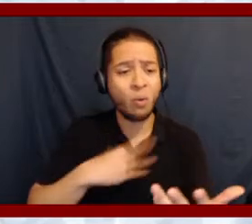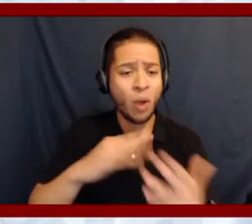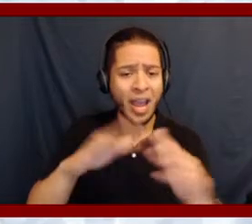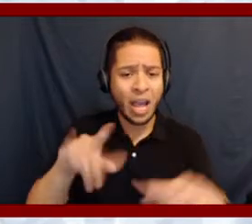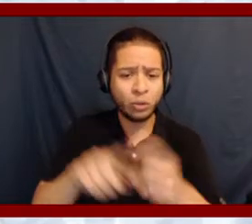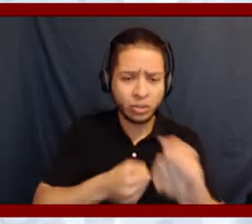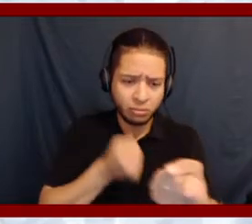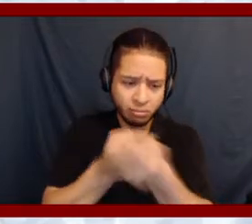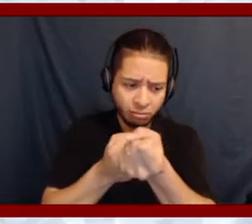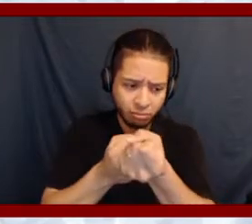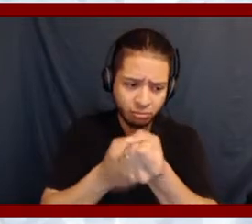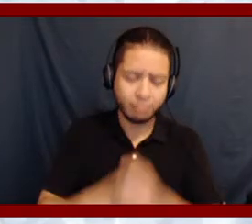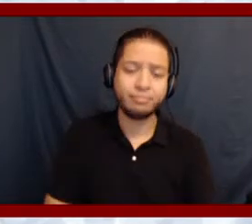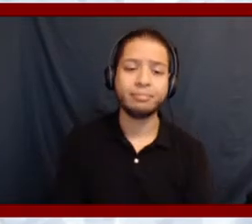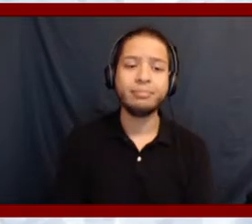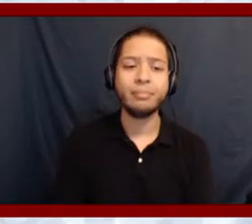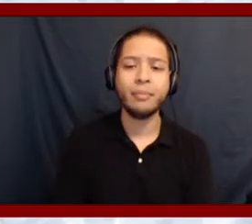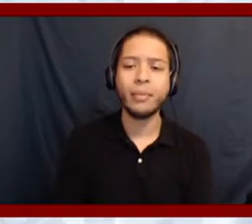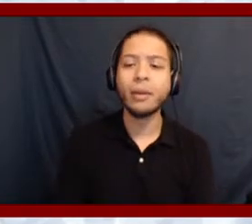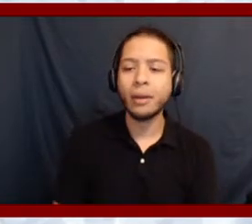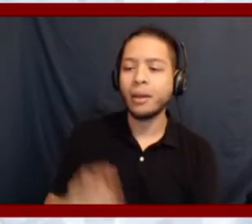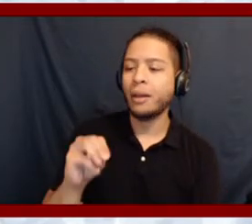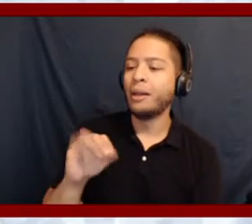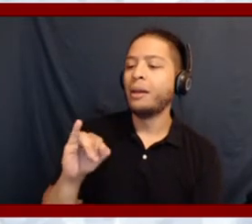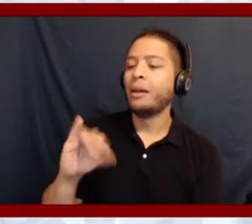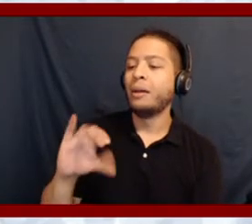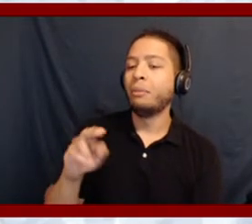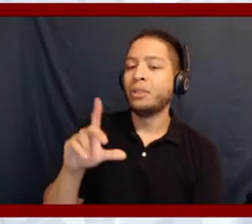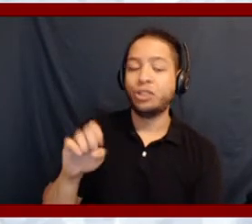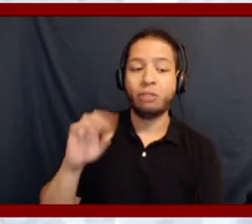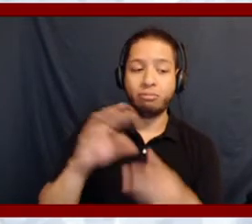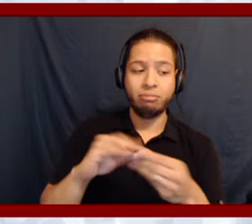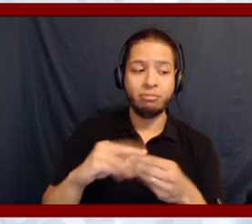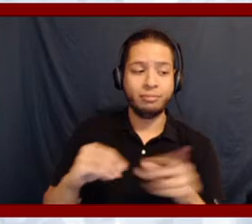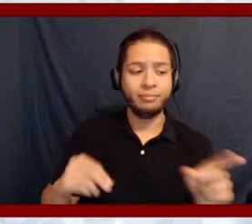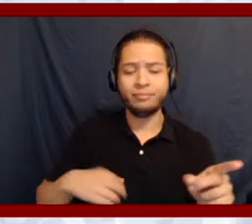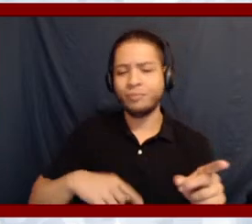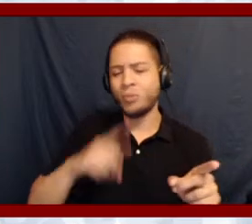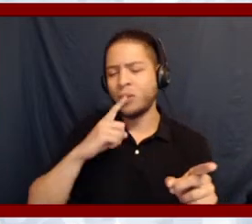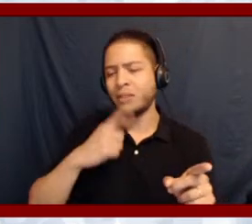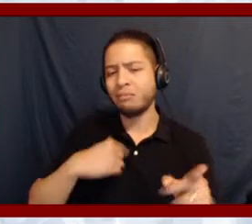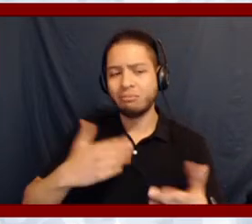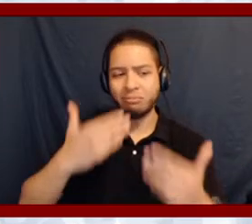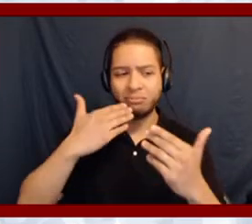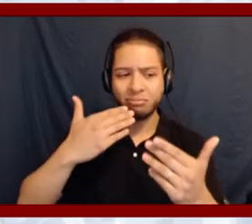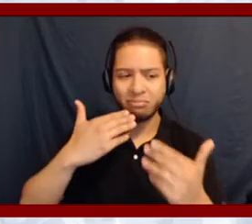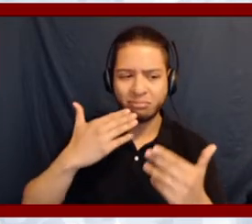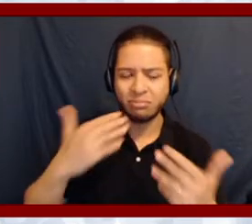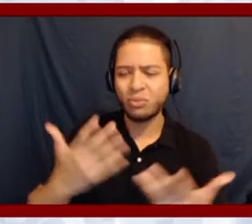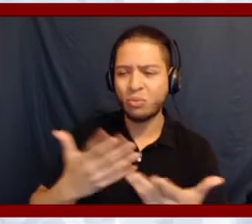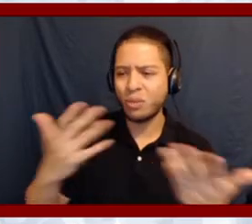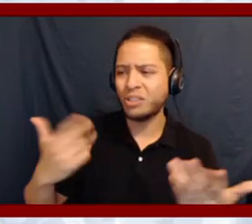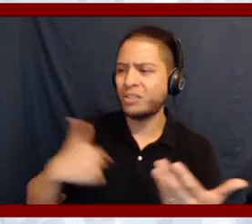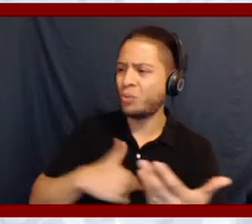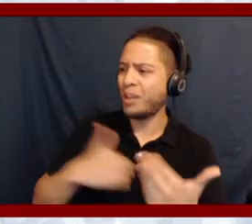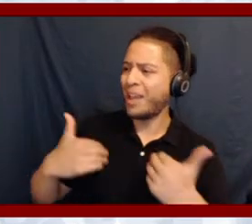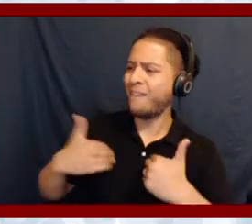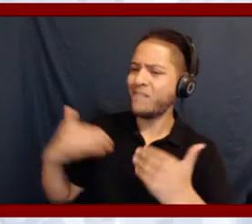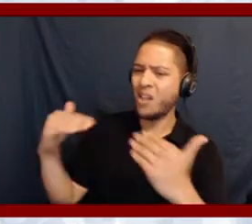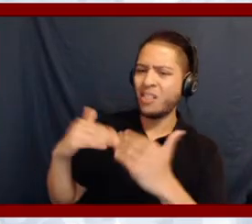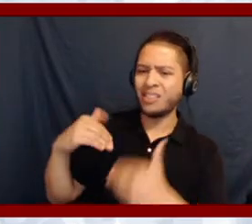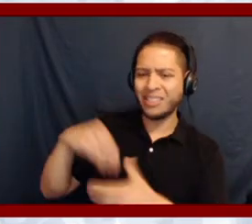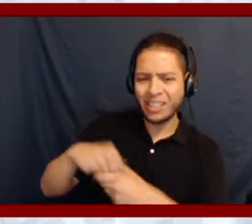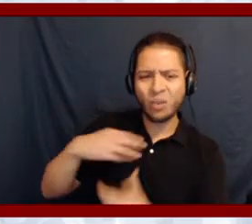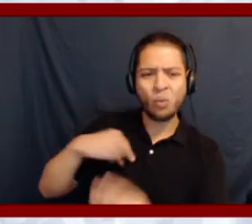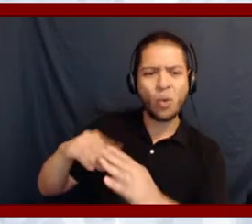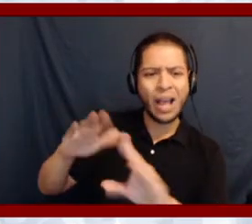to know that we have colleagues in the White House who recognize that this is not just an important issue for the institutions, but for our nation and our